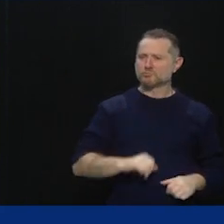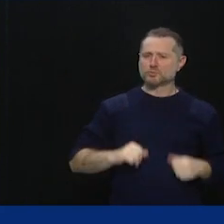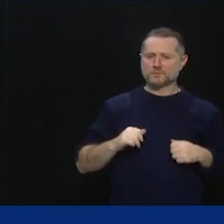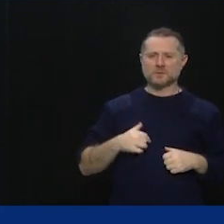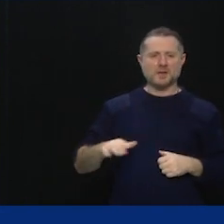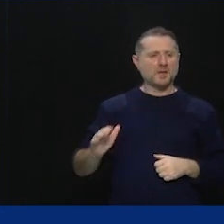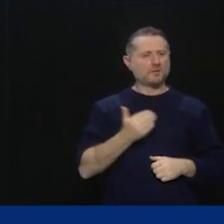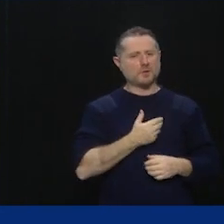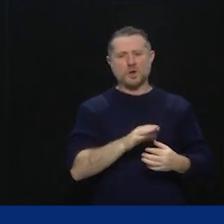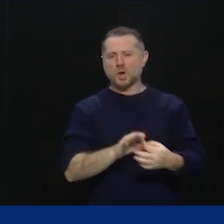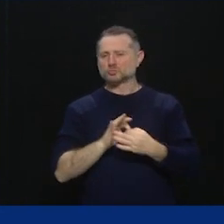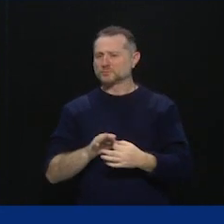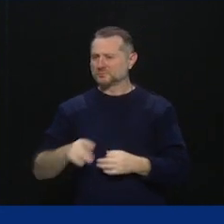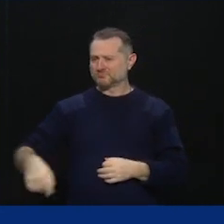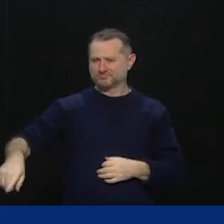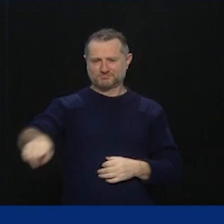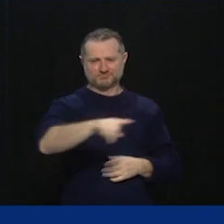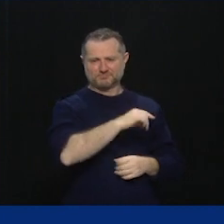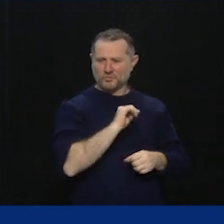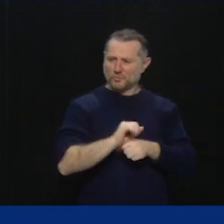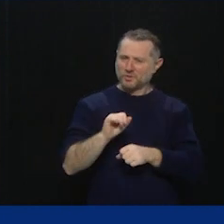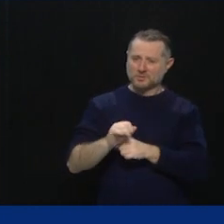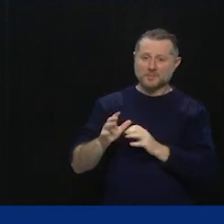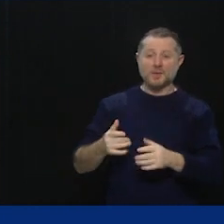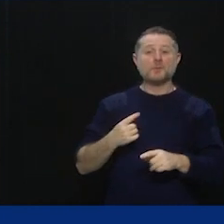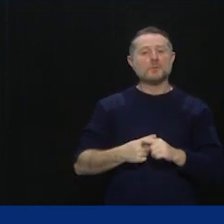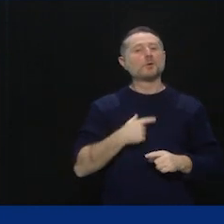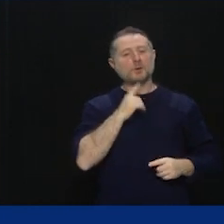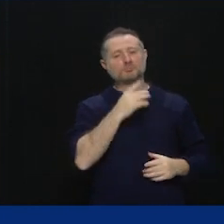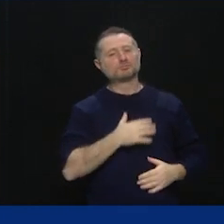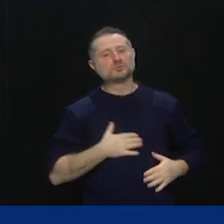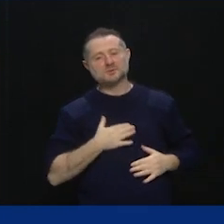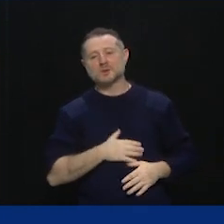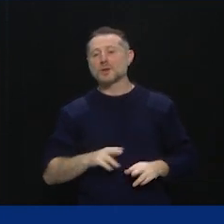Matty Arasich and all the labor leaders that are here today.